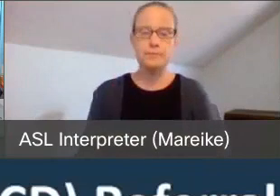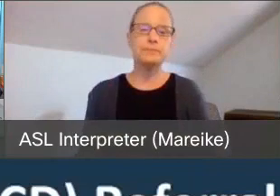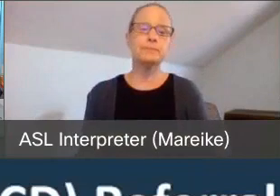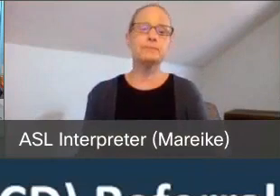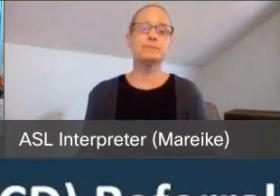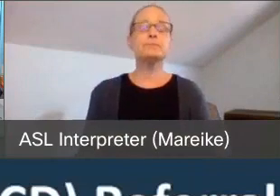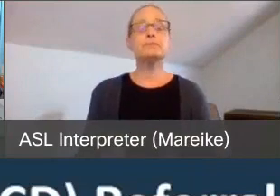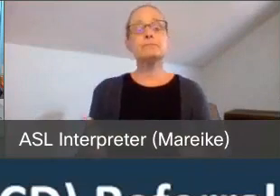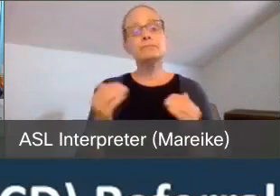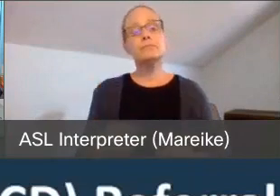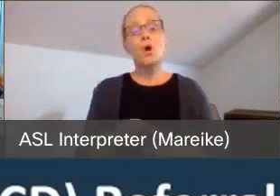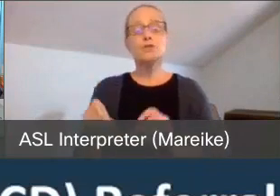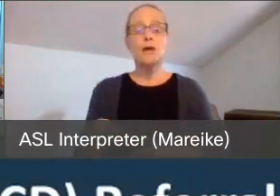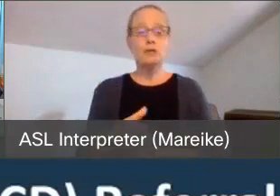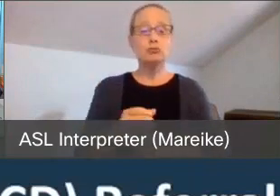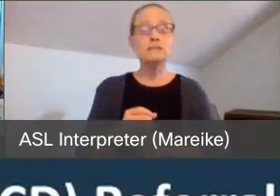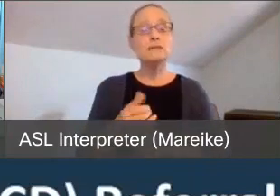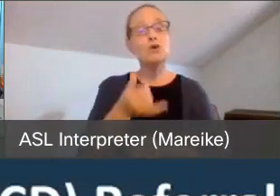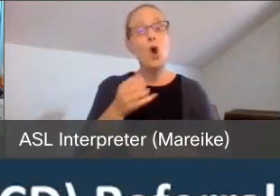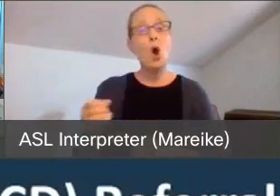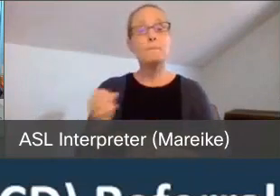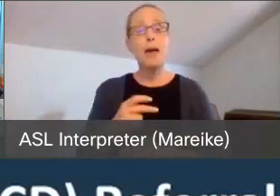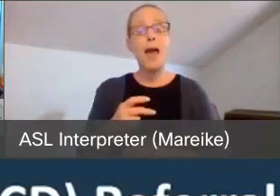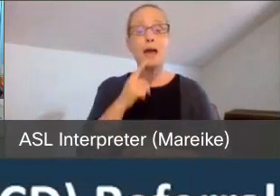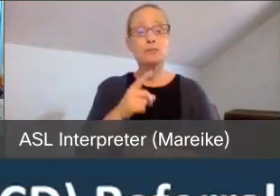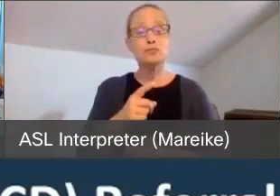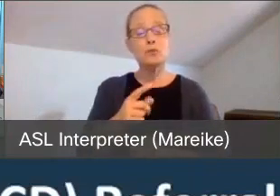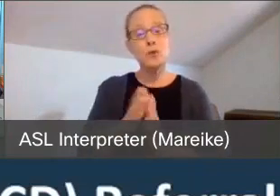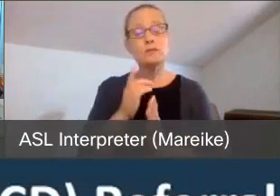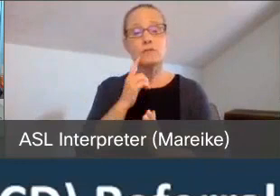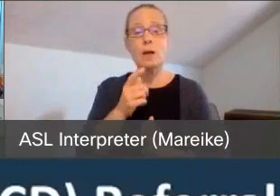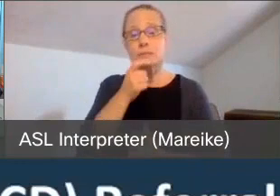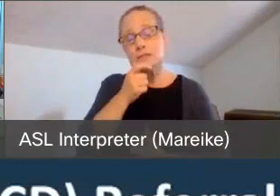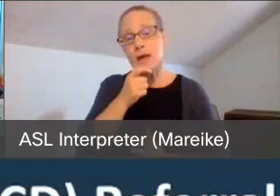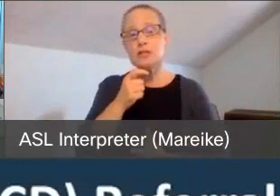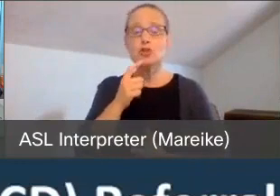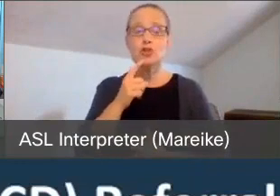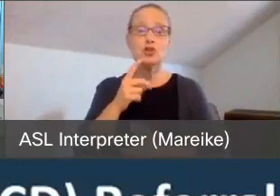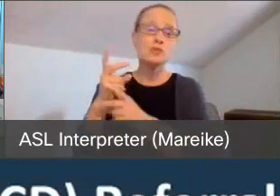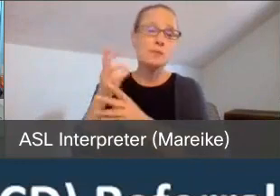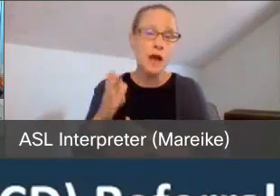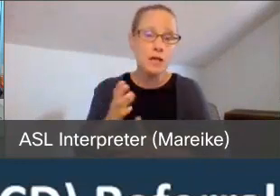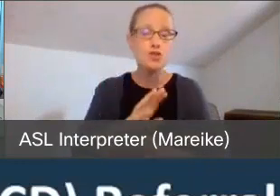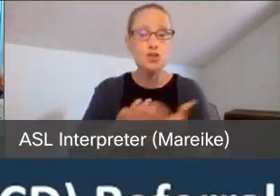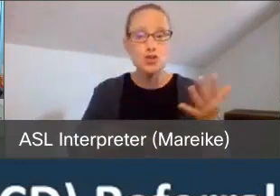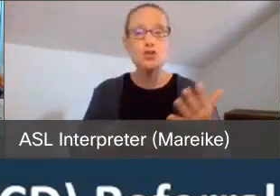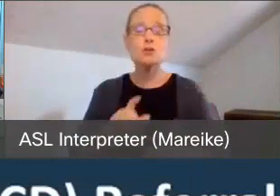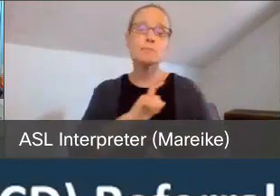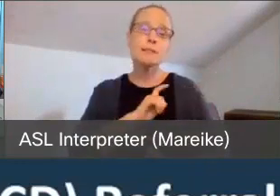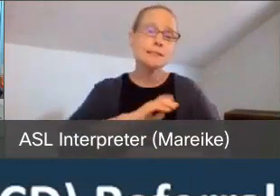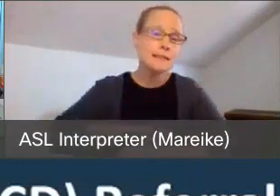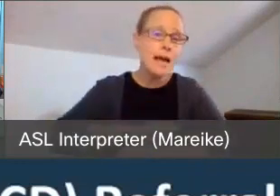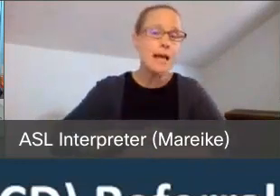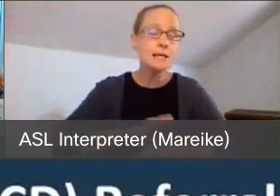also receive a callback request from dispatchers, watch command supervisors, the police desk unit,